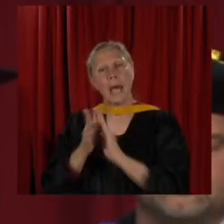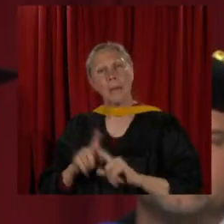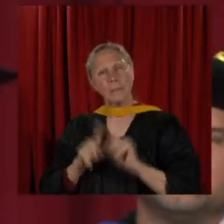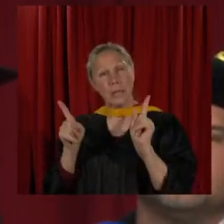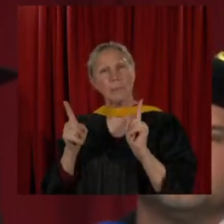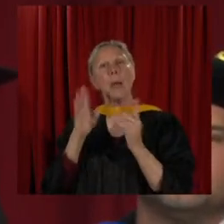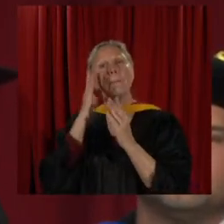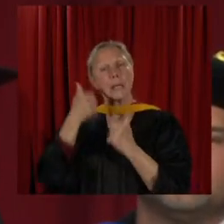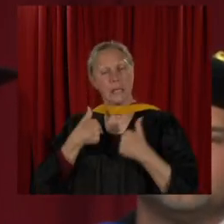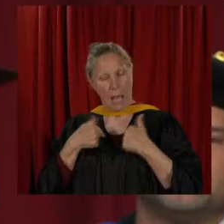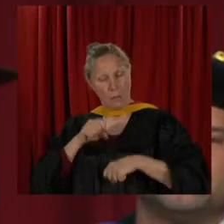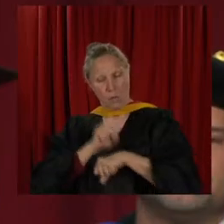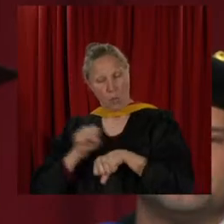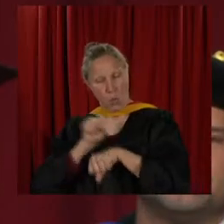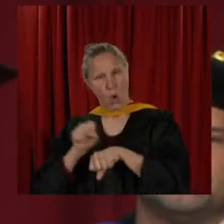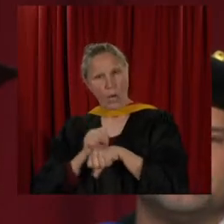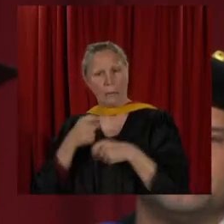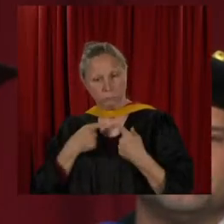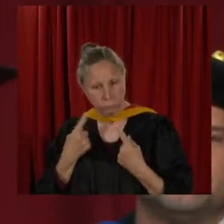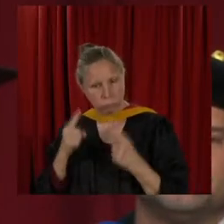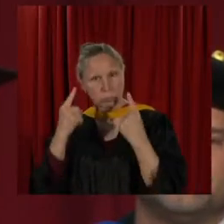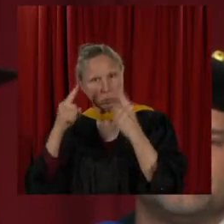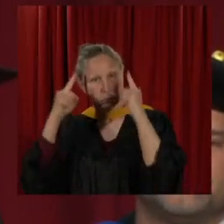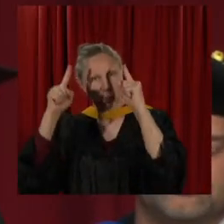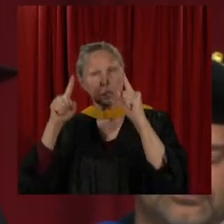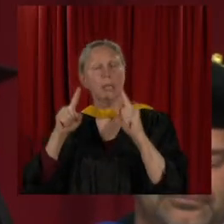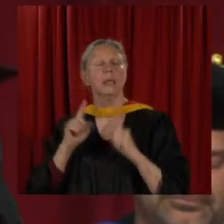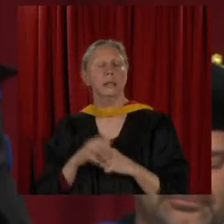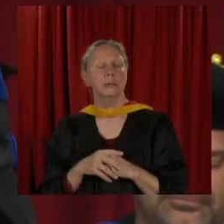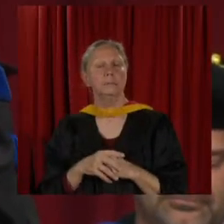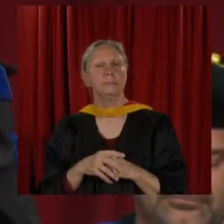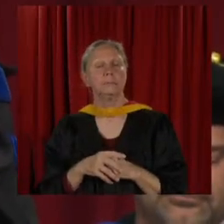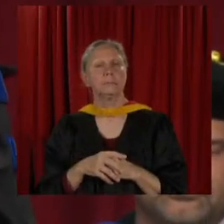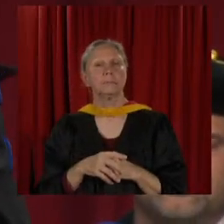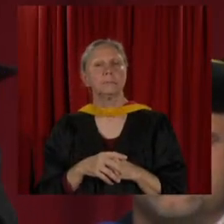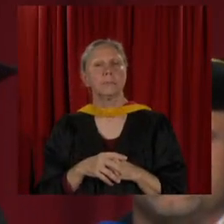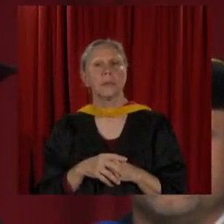the accomplishments and the work that you do to achieve it.